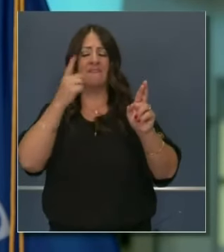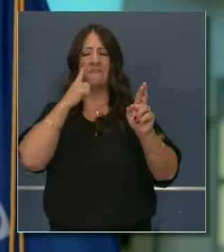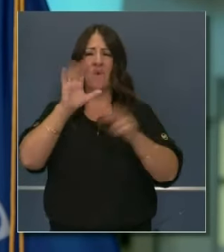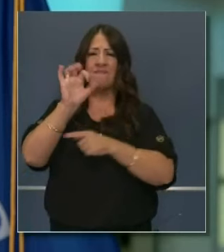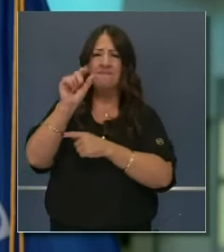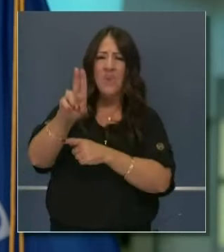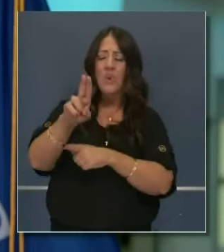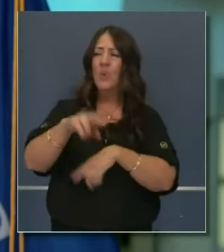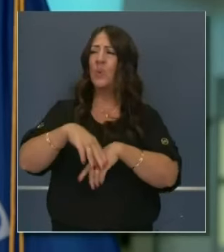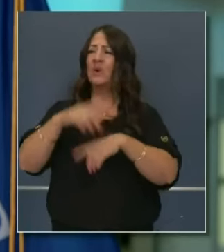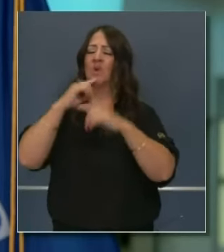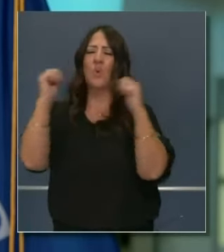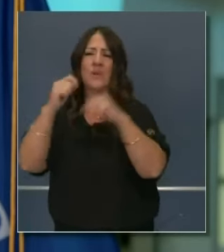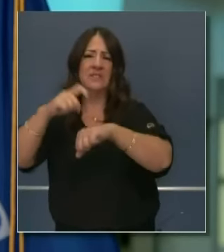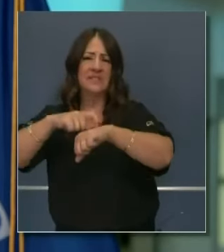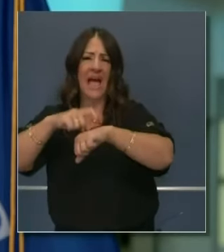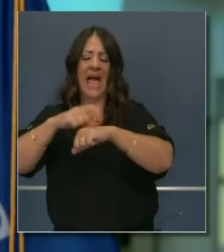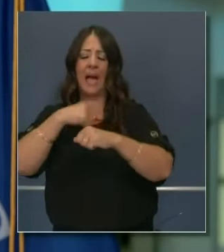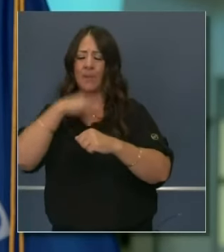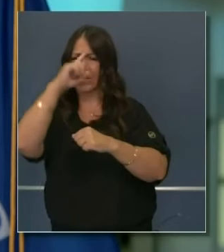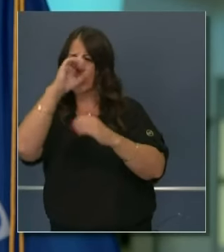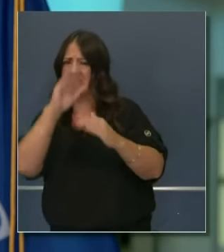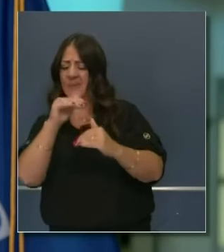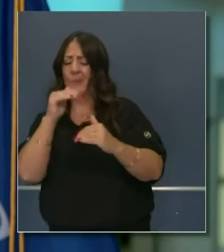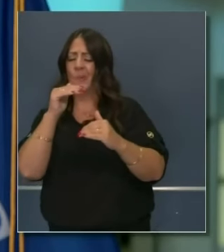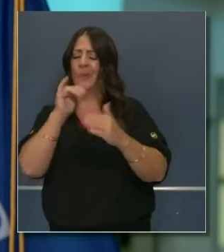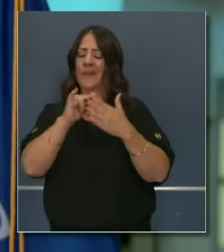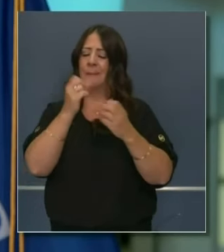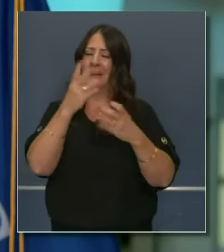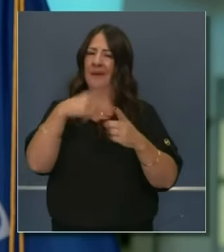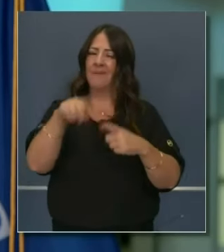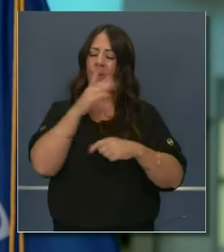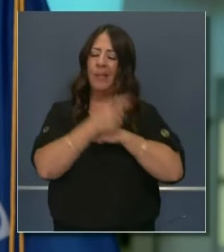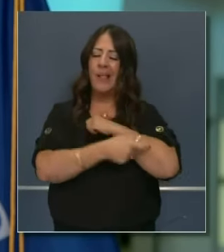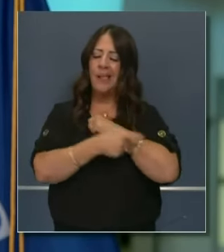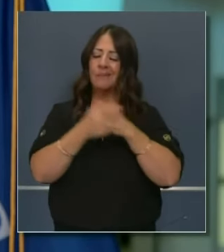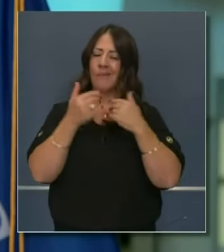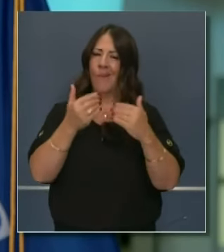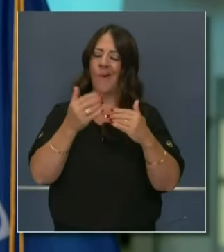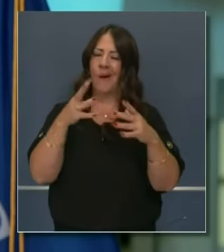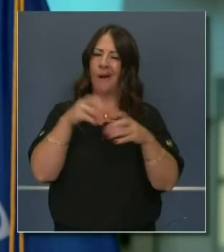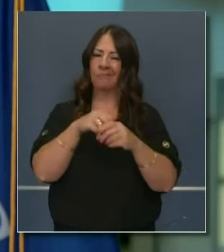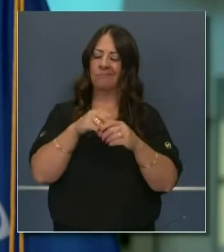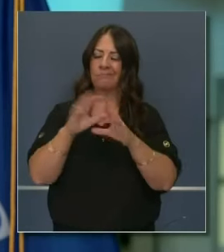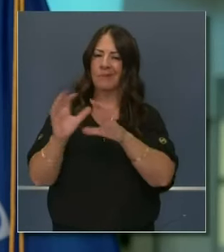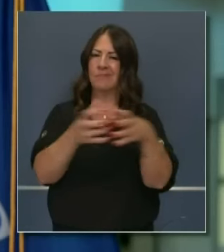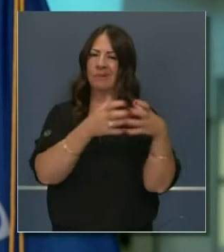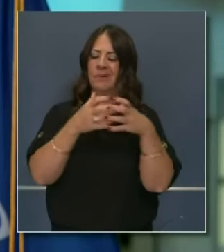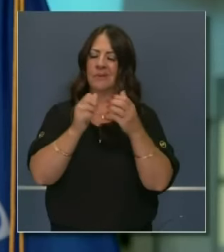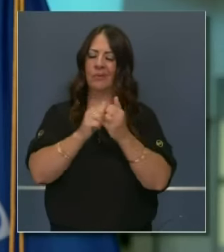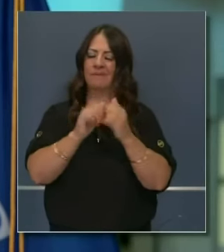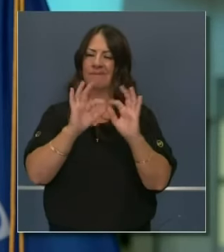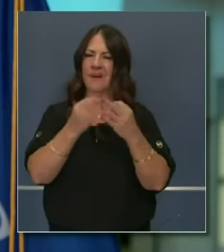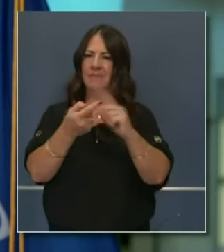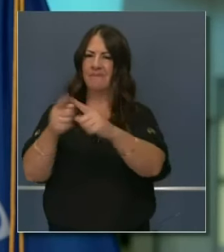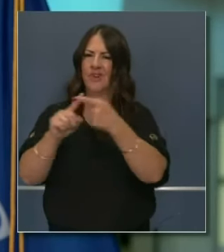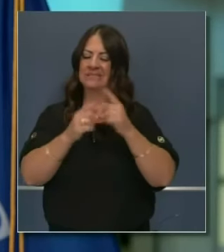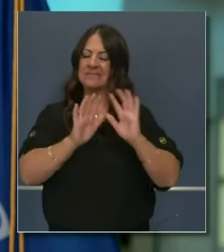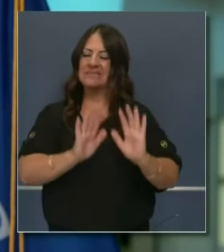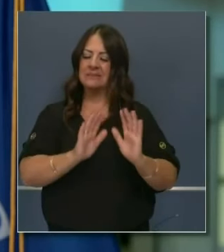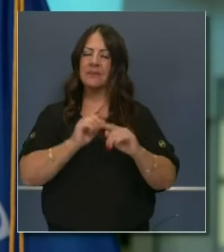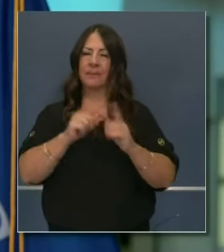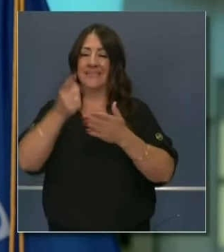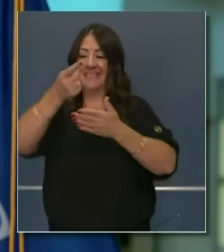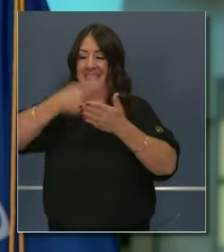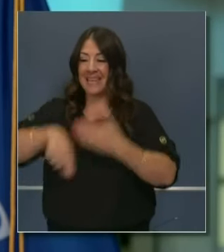more mixing likely occurring indoors, and allowing us to prepare. And next week, we'll be announcing the efforts on